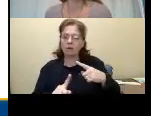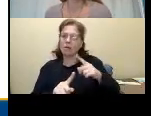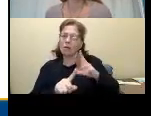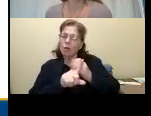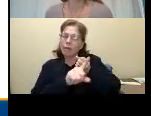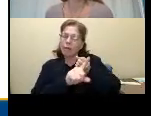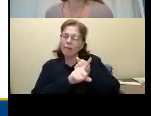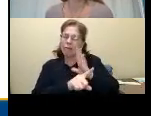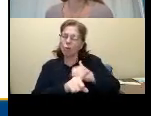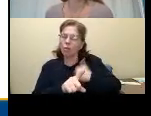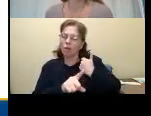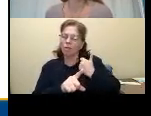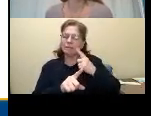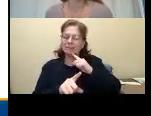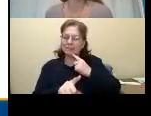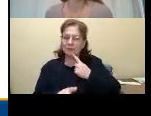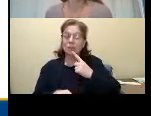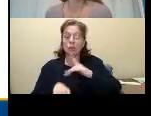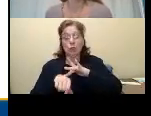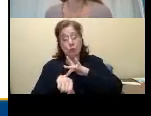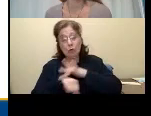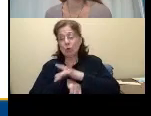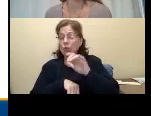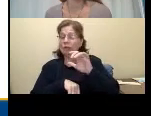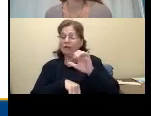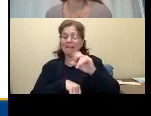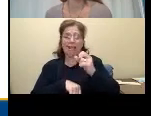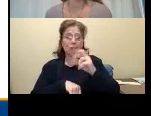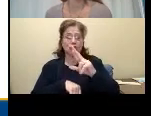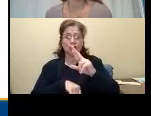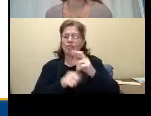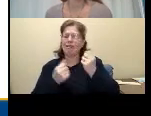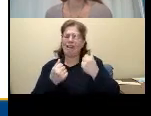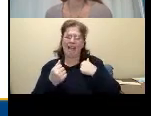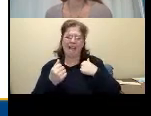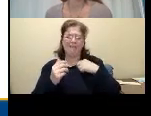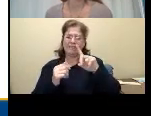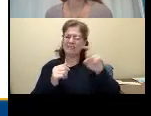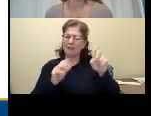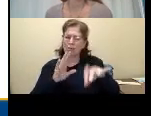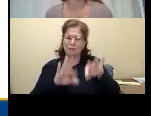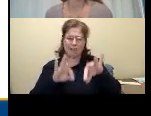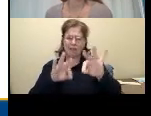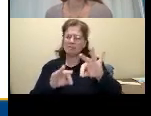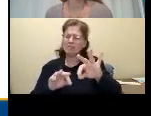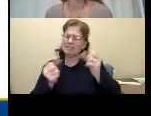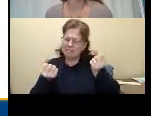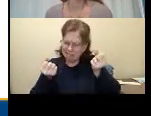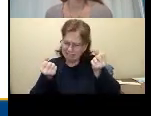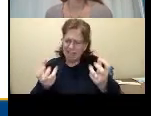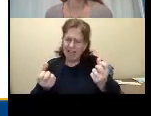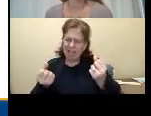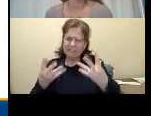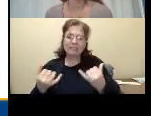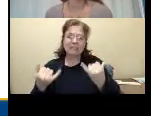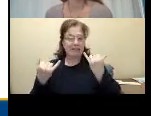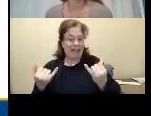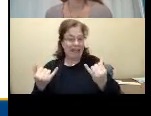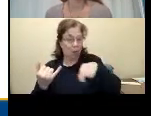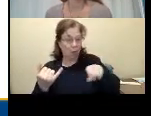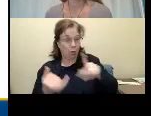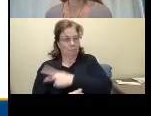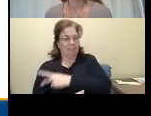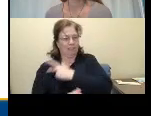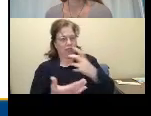have diagnosed dozens of early stage cancers since I've started screening this, and every single one of those patients now has an opportunity,